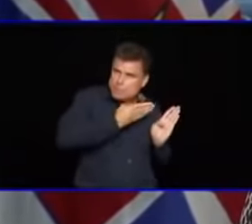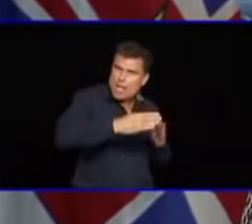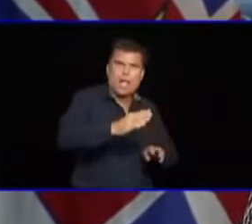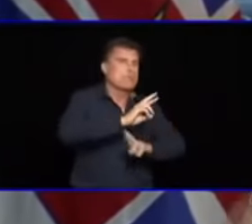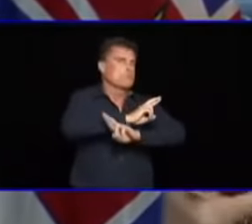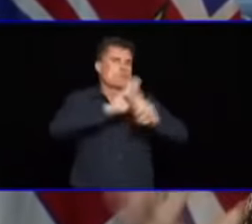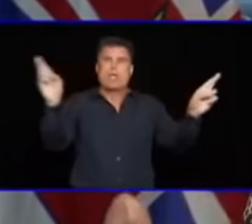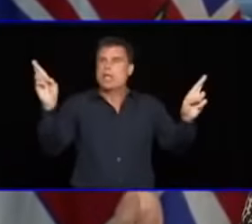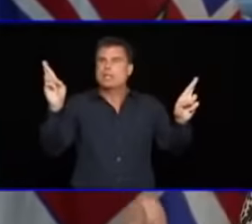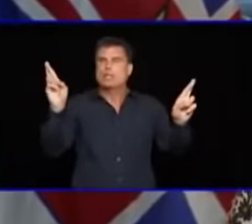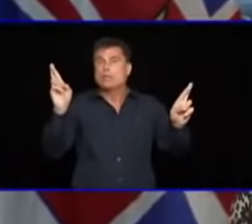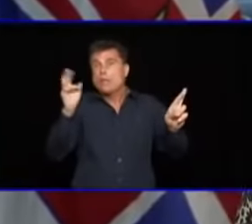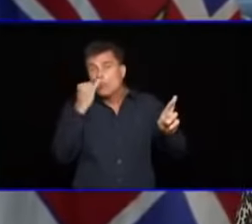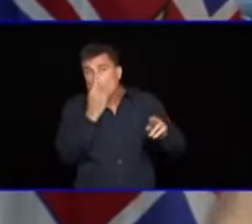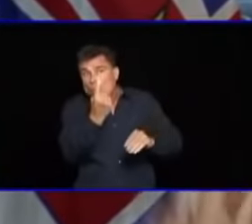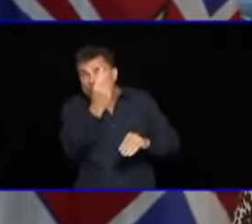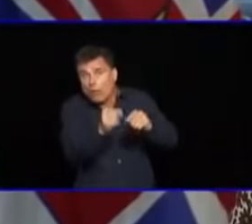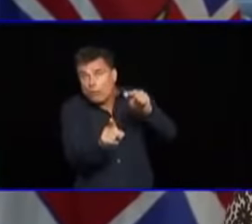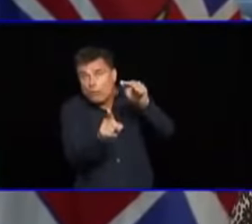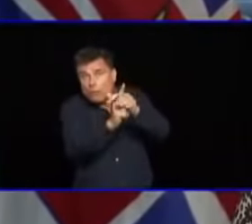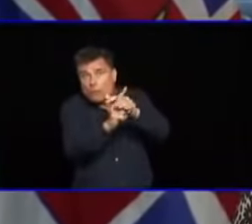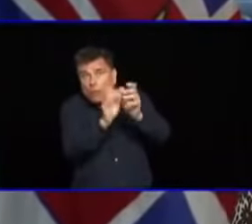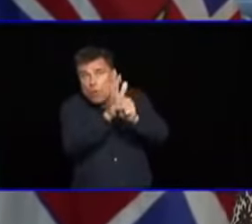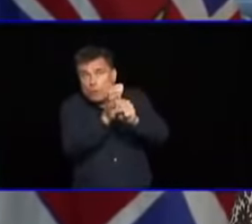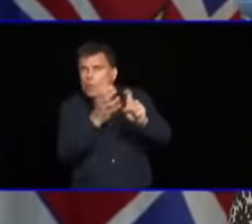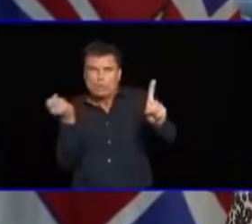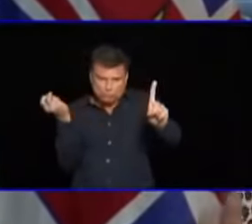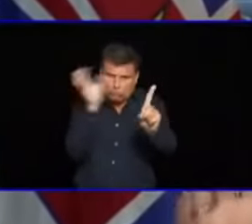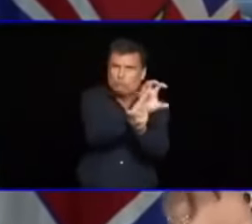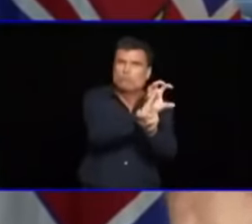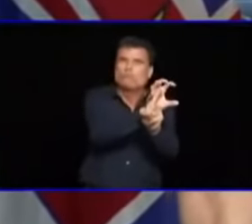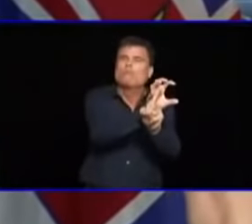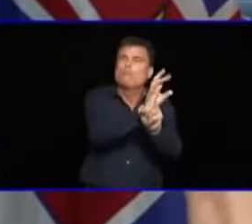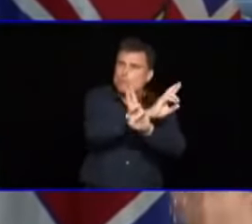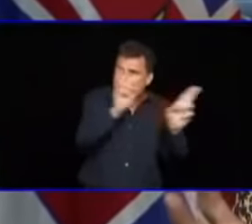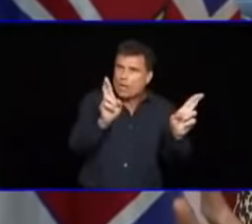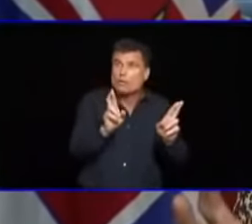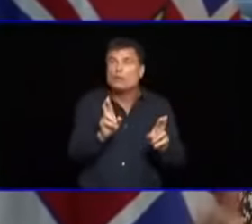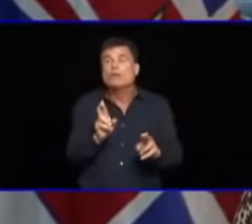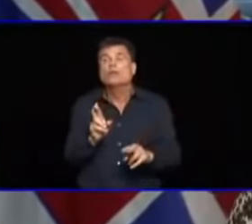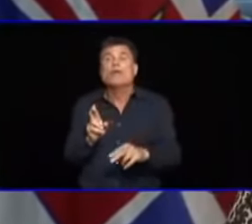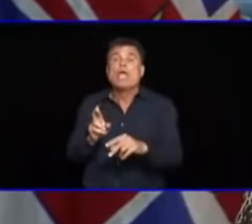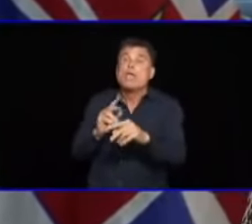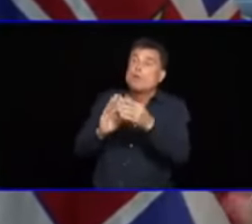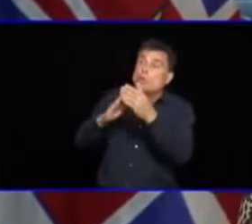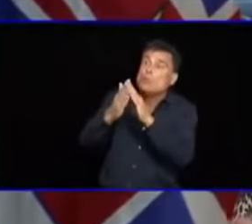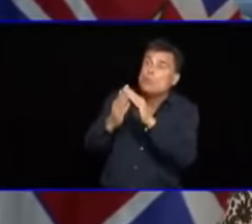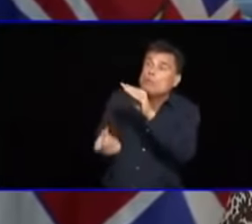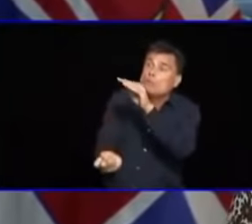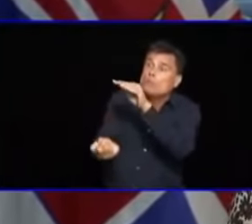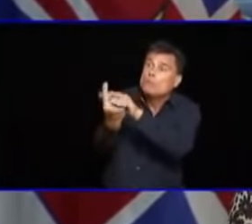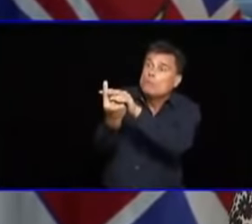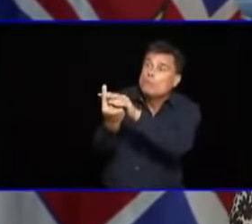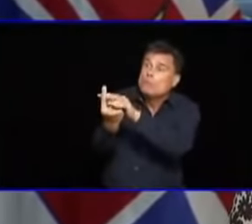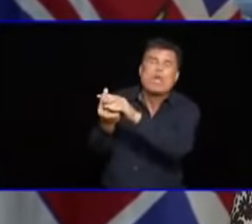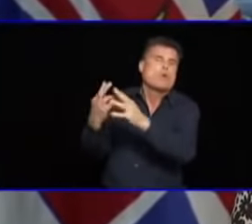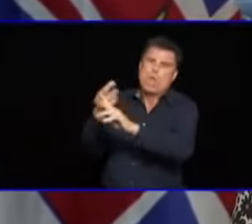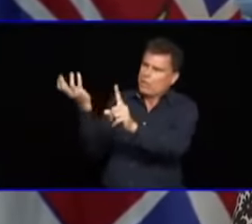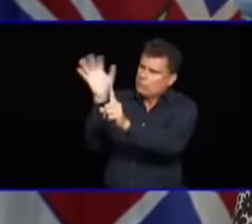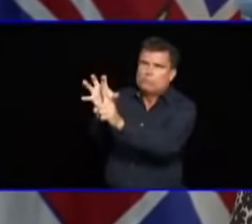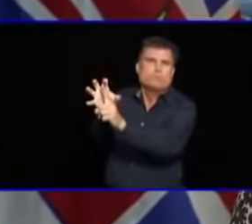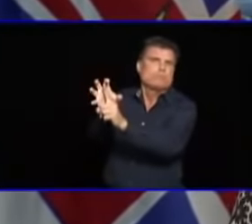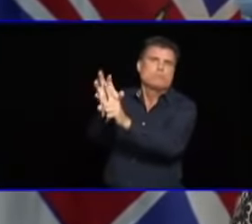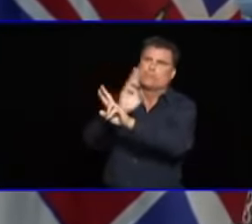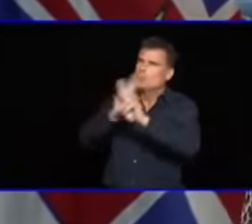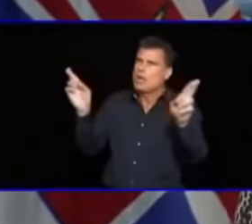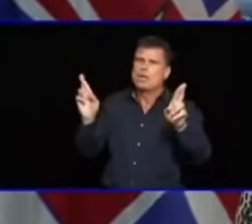there's transmission, and also for outbreaks. And we absolutely will be publicly reporting on outbreaks, and we'll be reporting